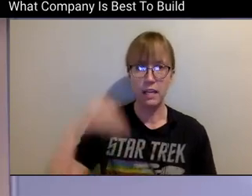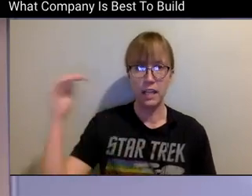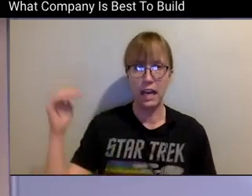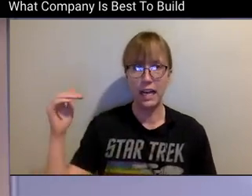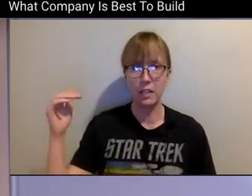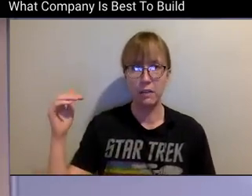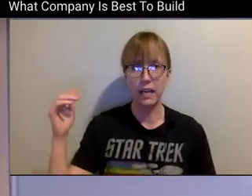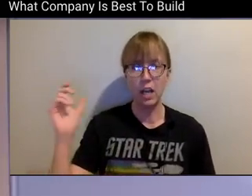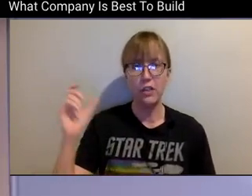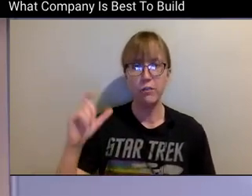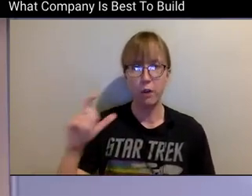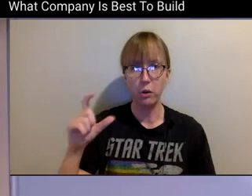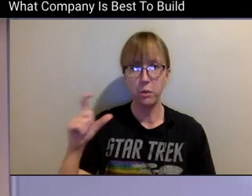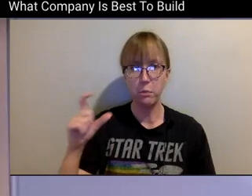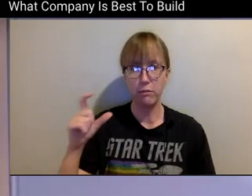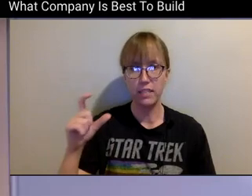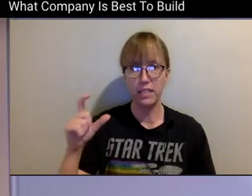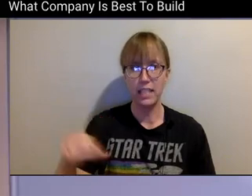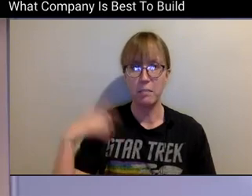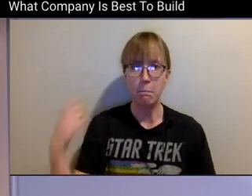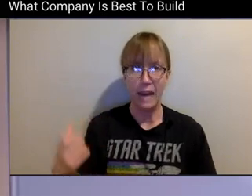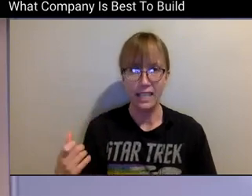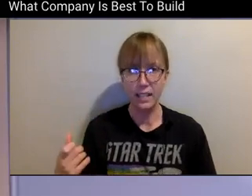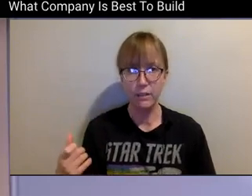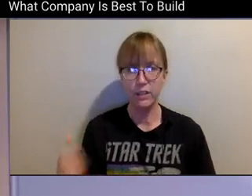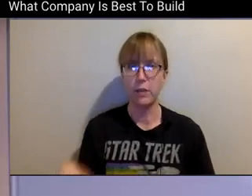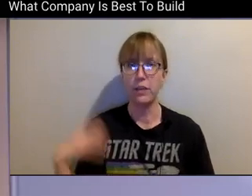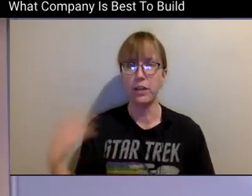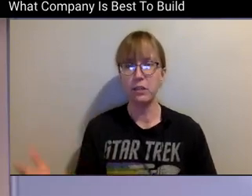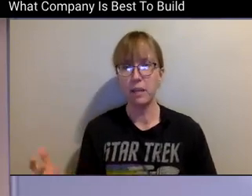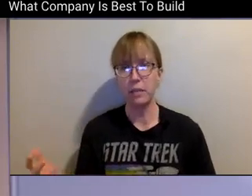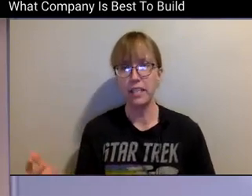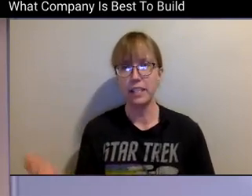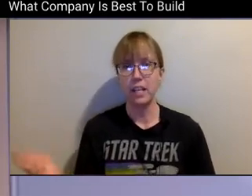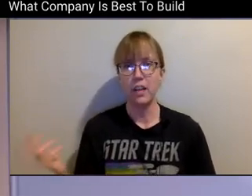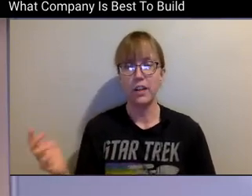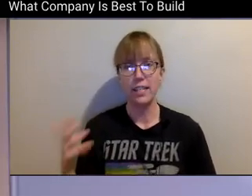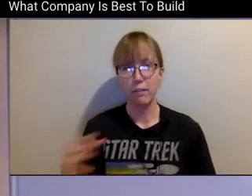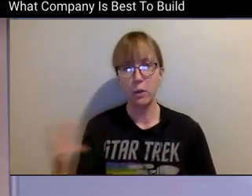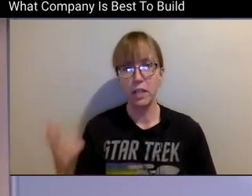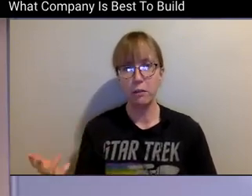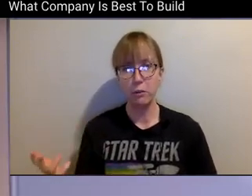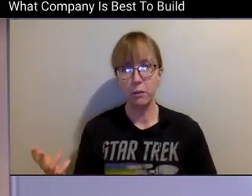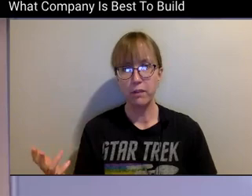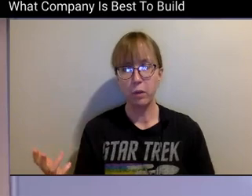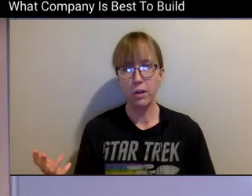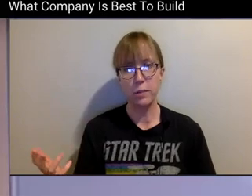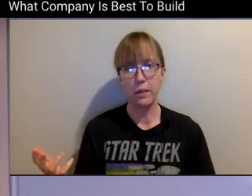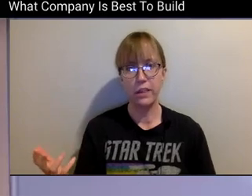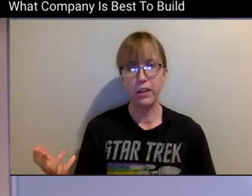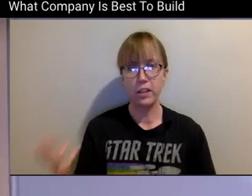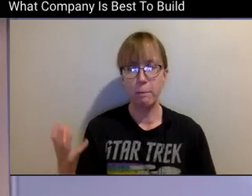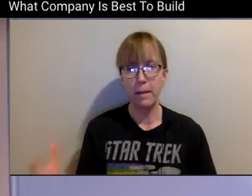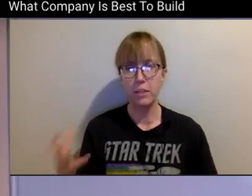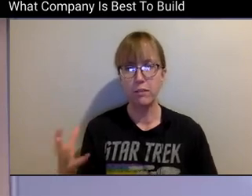highest rank to the highest rank, the volume difference is massive. And so in those companies, there is a focus on recruitment, of course,